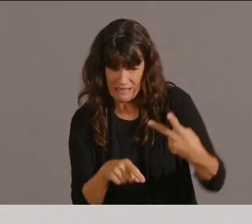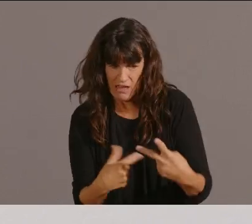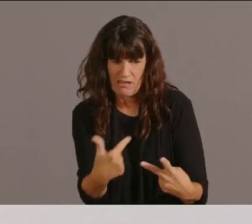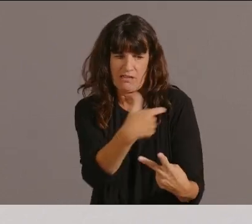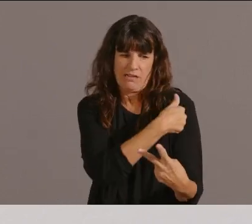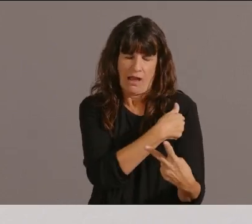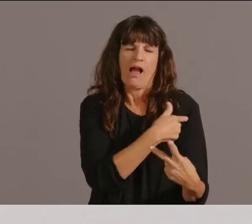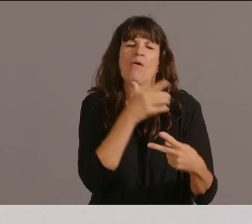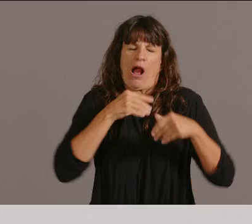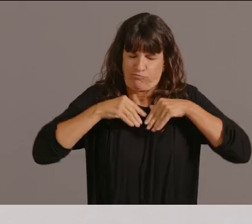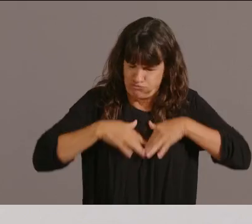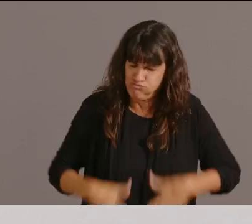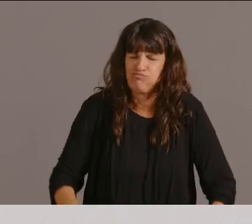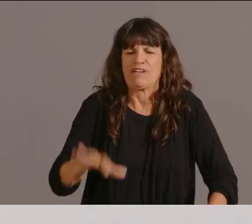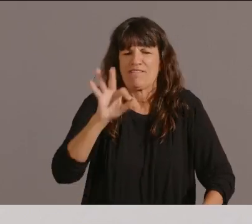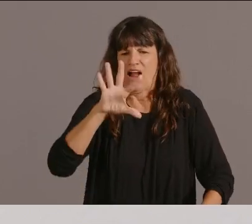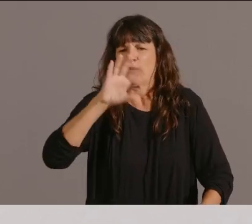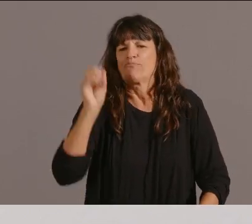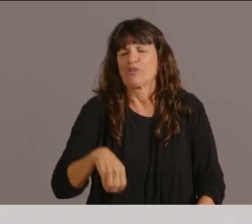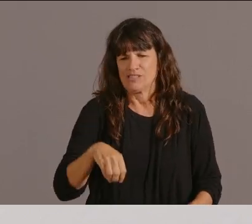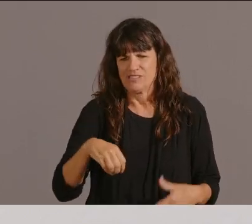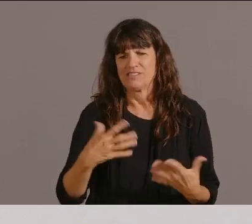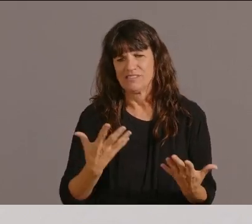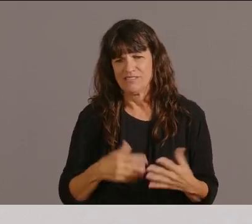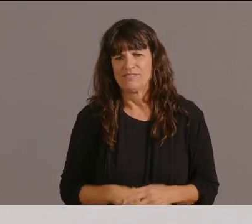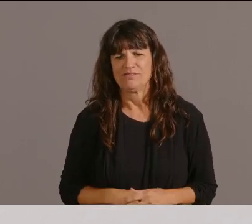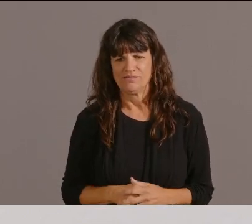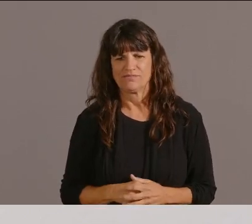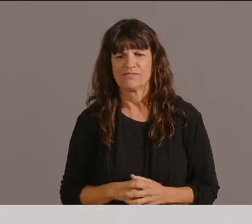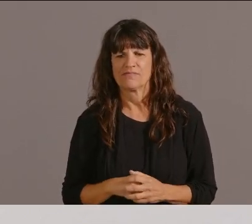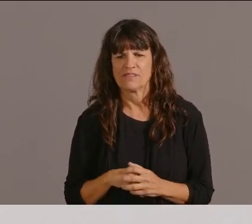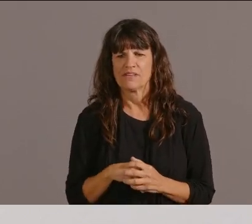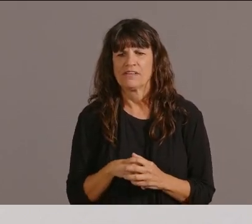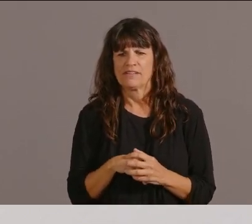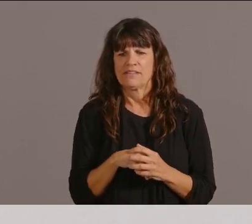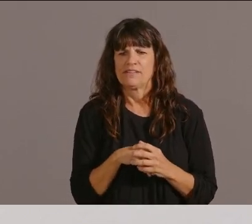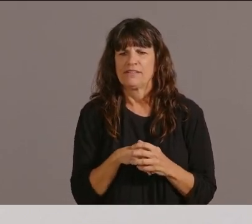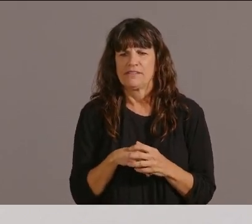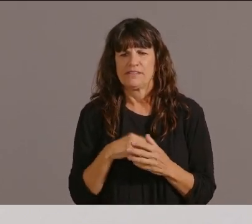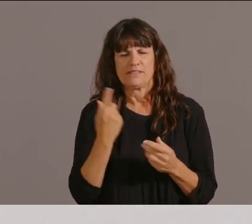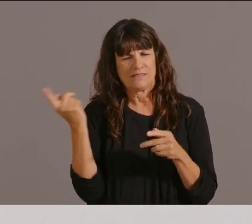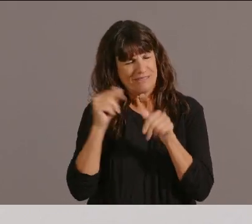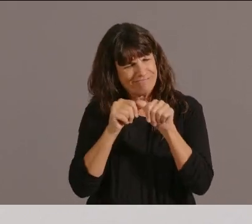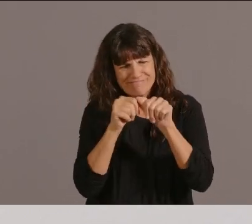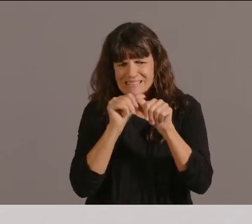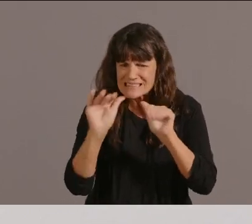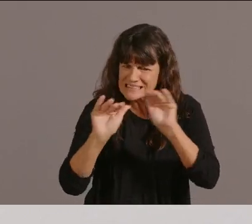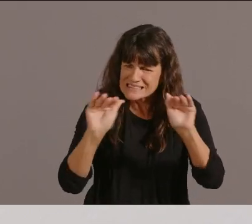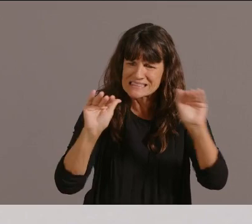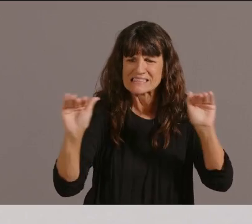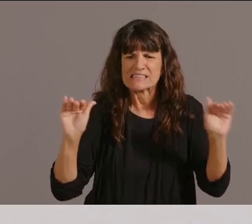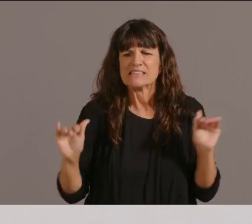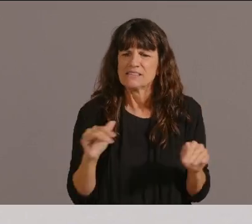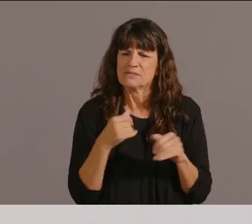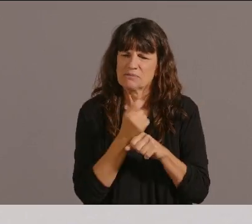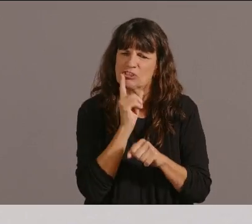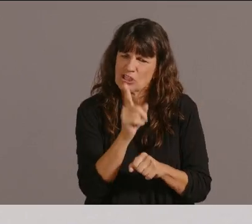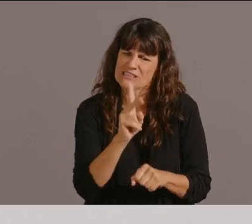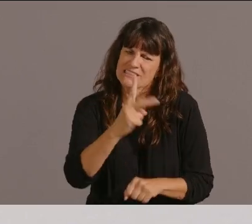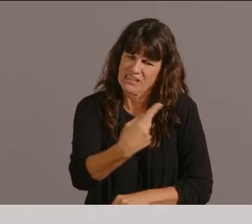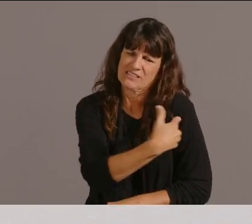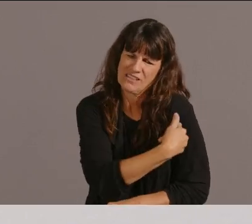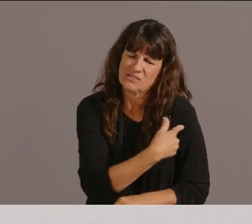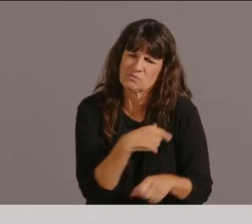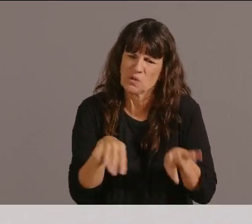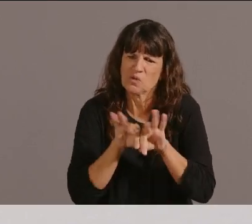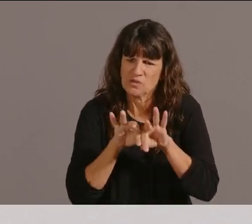So we'll be following up. We are seeing kind of the same thing as more vaccine comes into the state as well. what we're seeing is